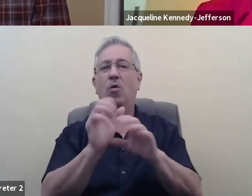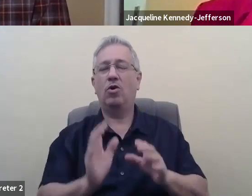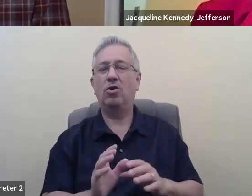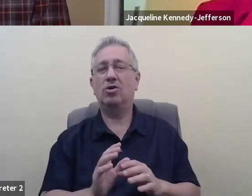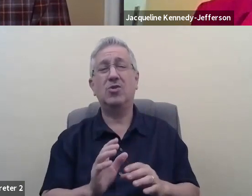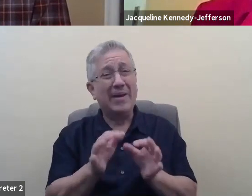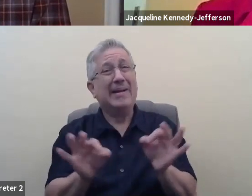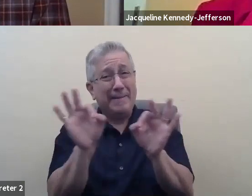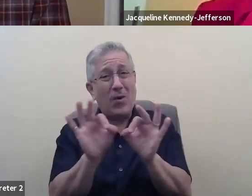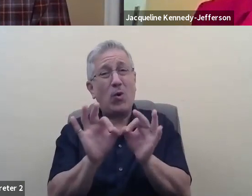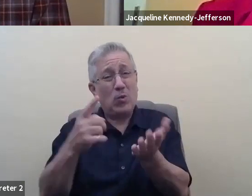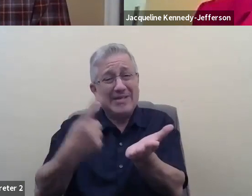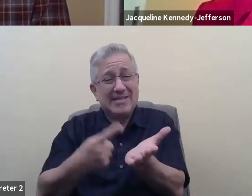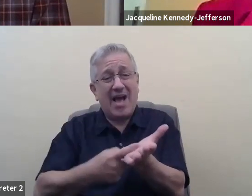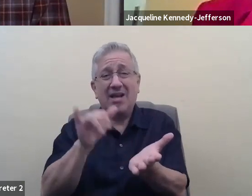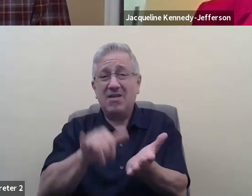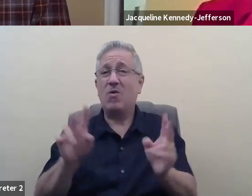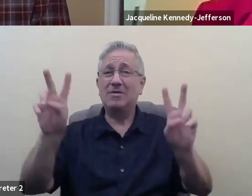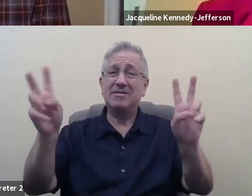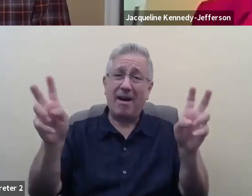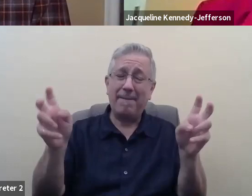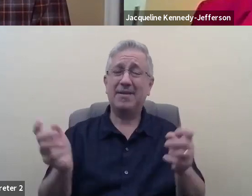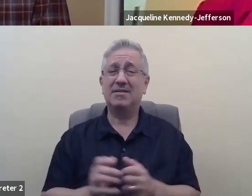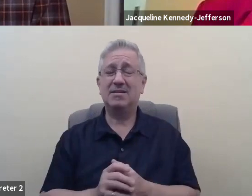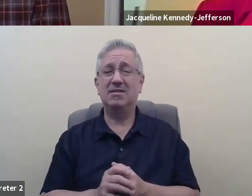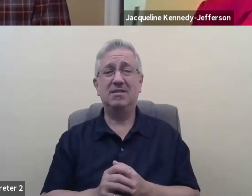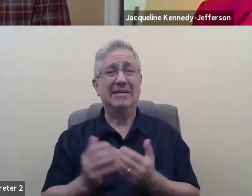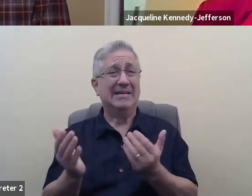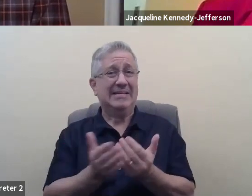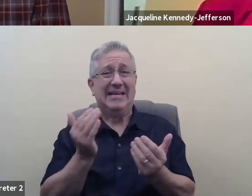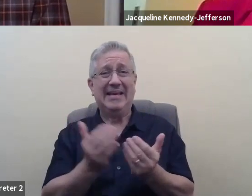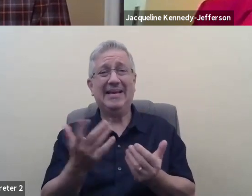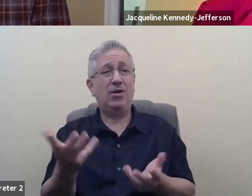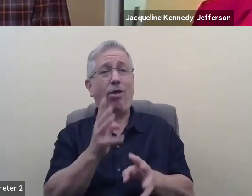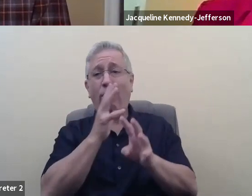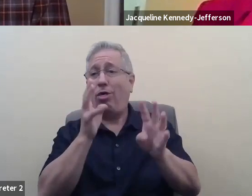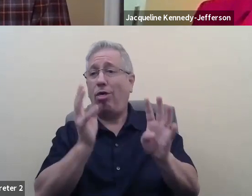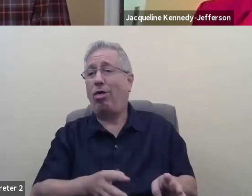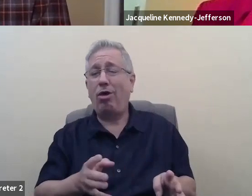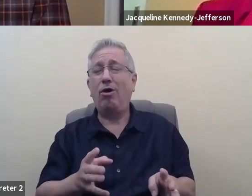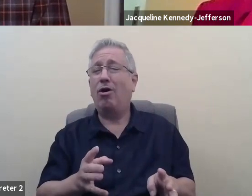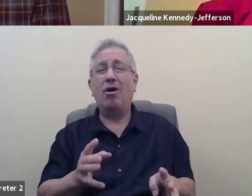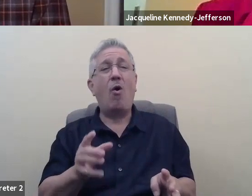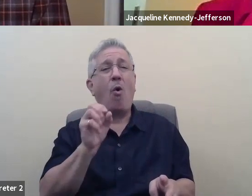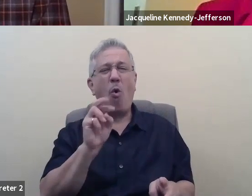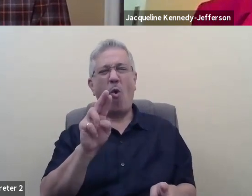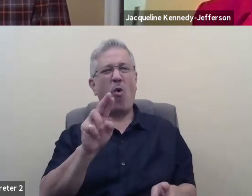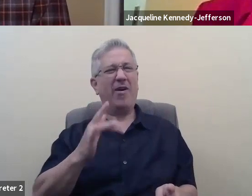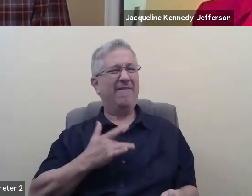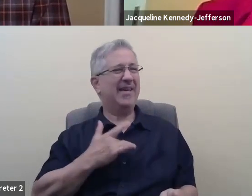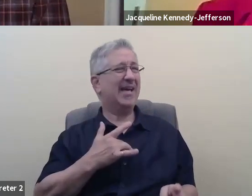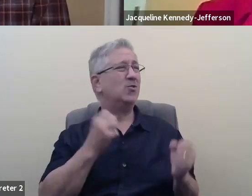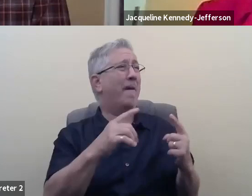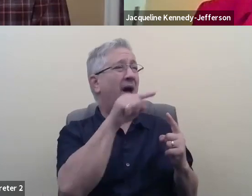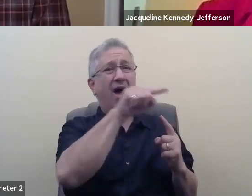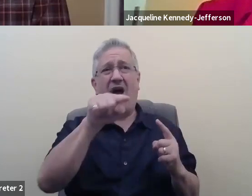about it, because when you don't talk about it, you can just get to the point where you explode, right? It is just so much coming at you at one given time. And so another